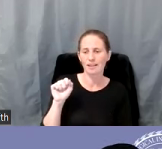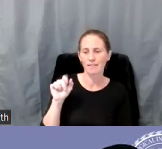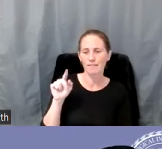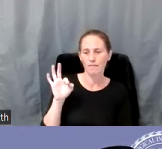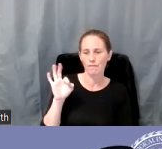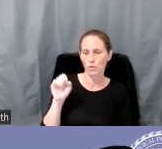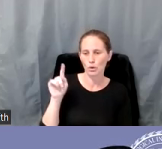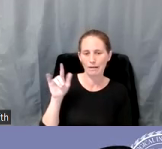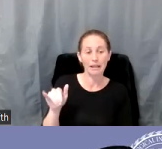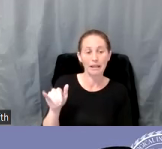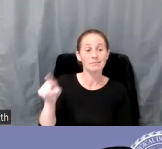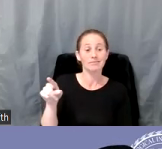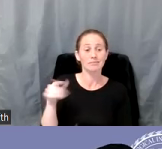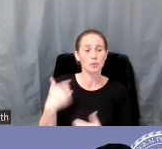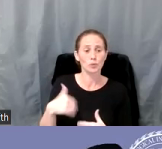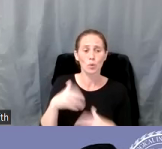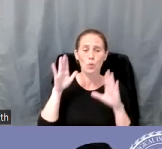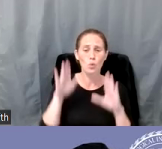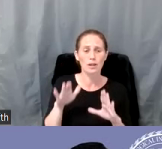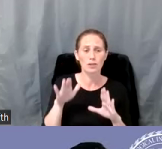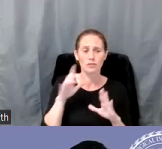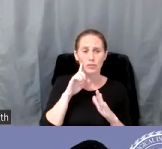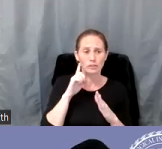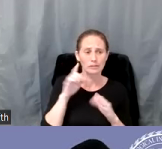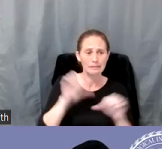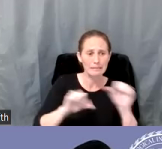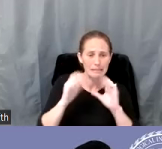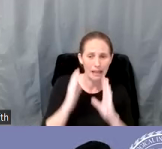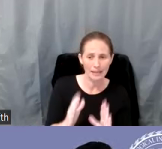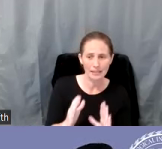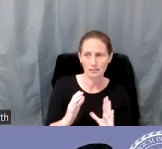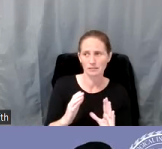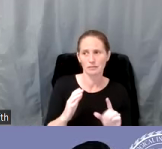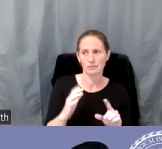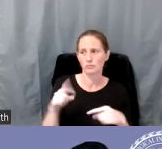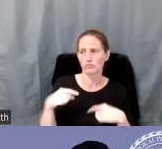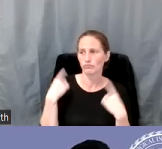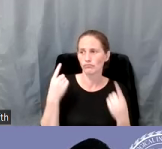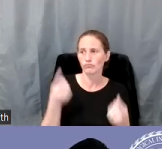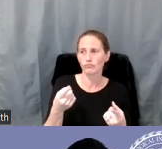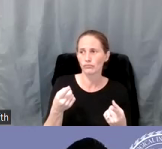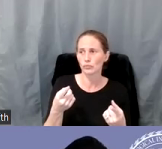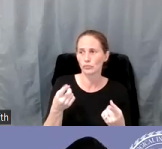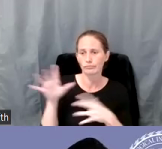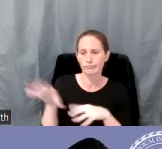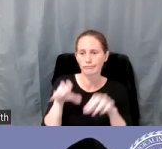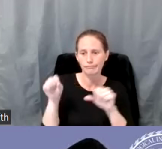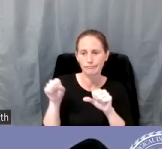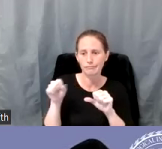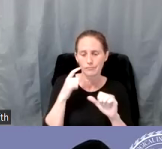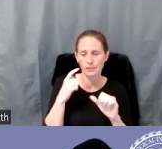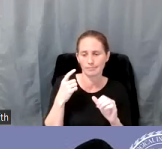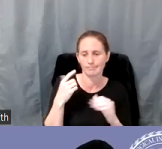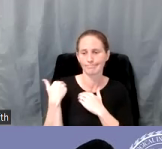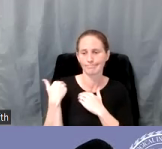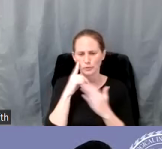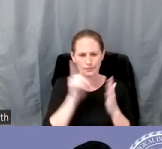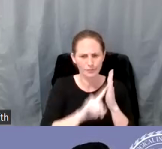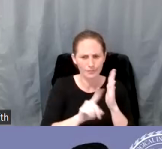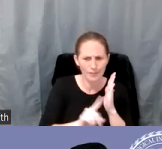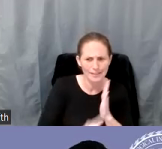Excellent scientists basically, archaeological scientists, who have really taken on board the mandate to investigate